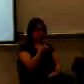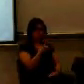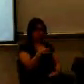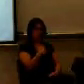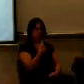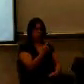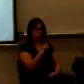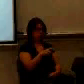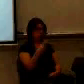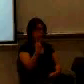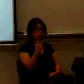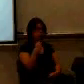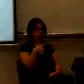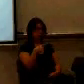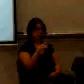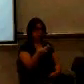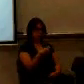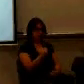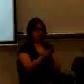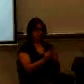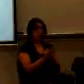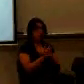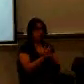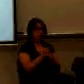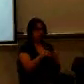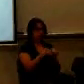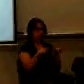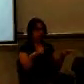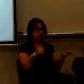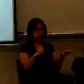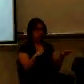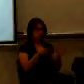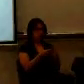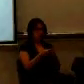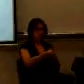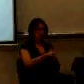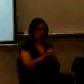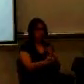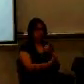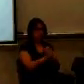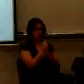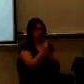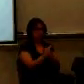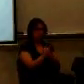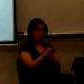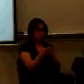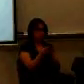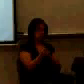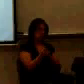species blooming, right? And so you spread the cost, the risk and the cost of